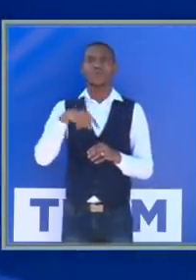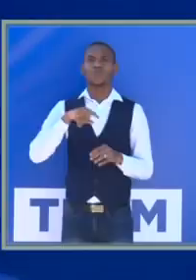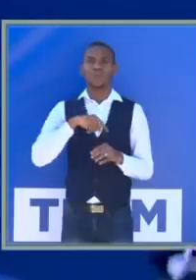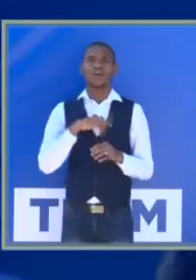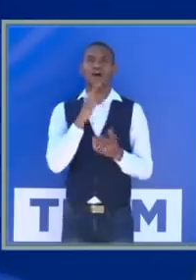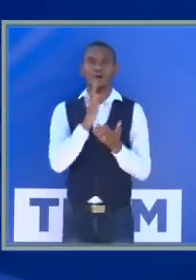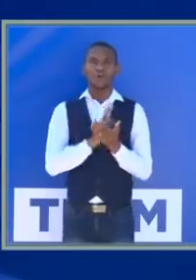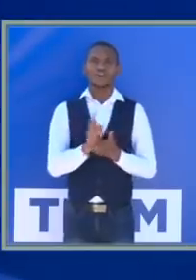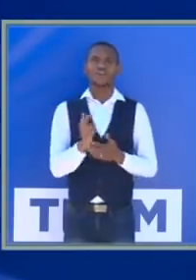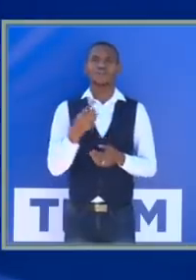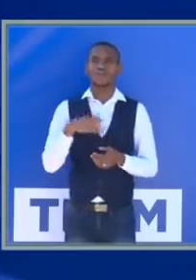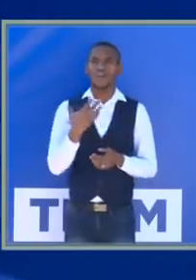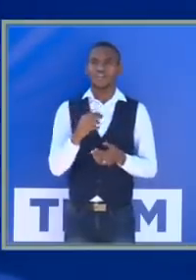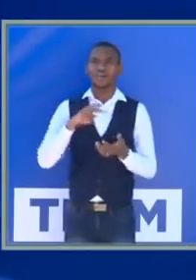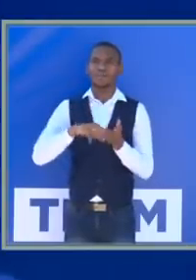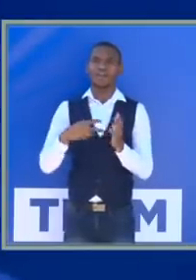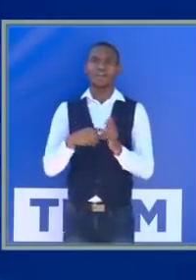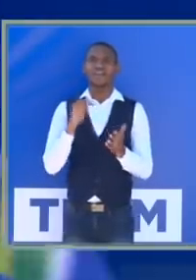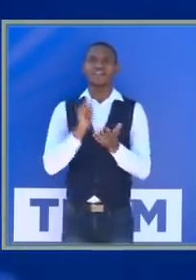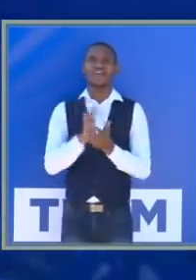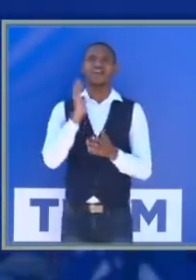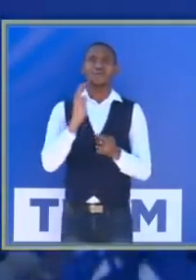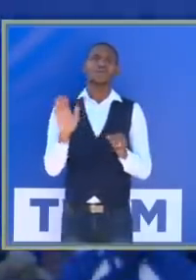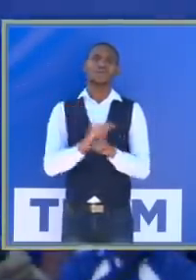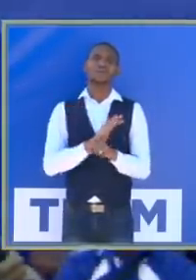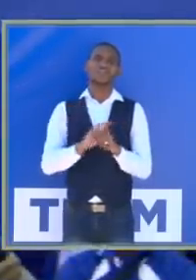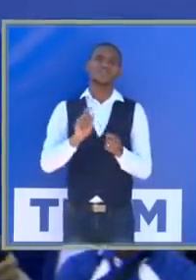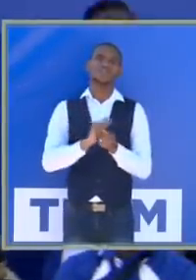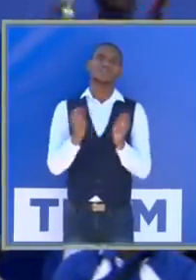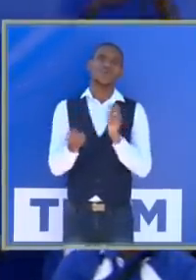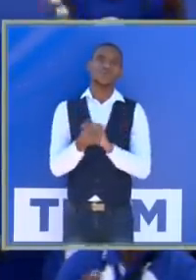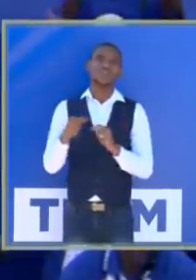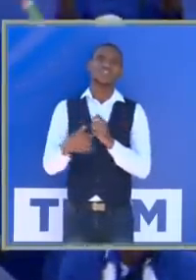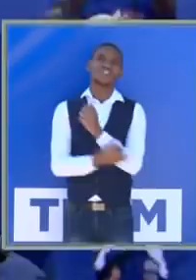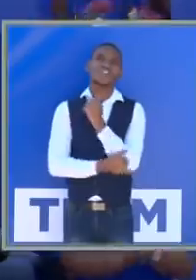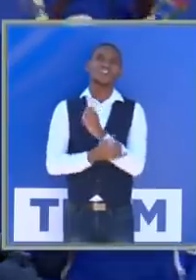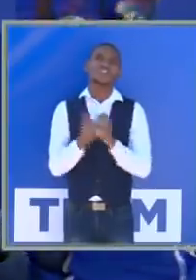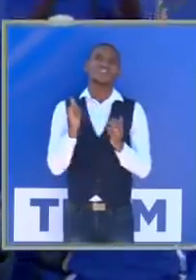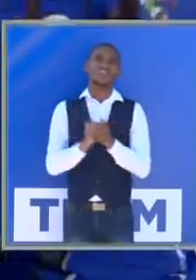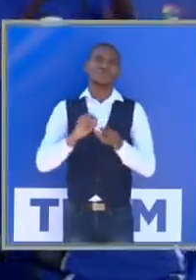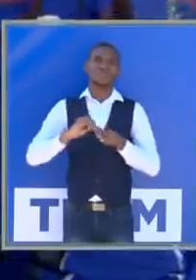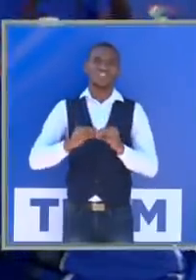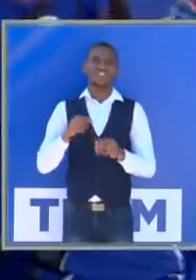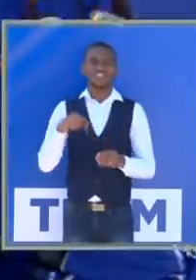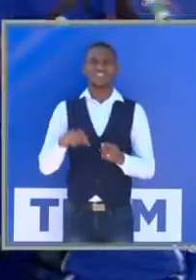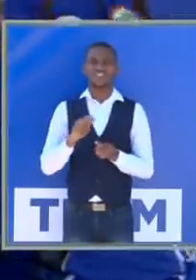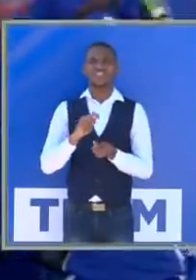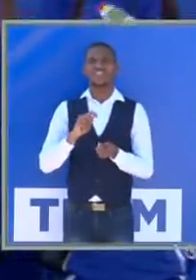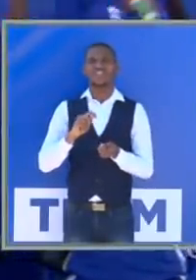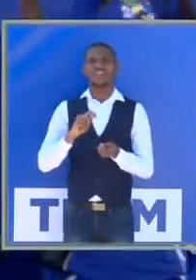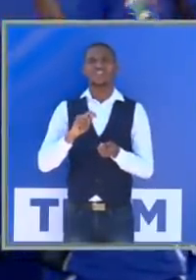honest, and we have a plan that will completely reform this country, that will fix this country.